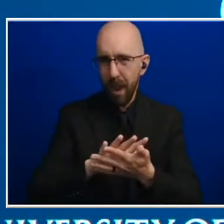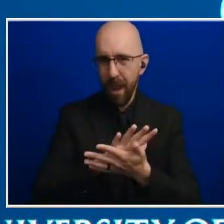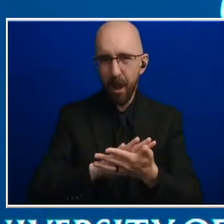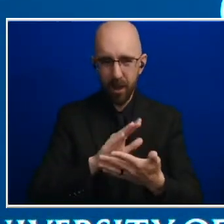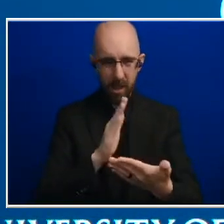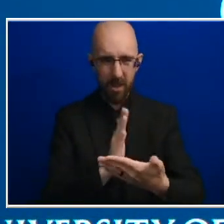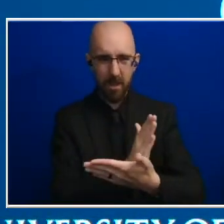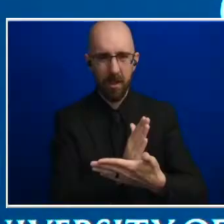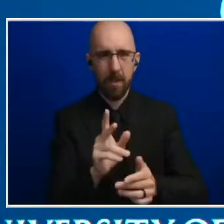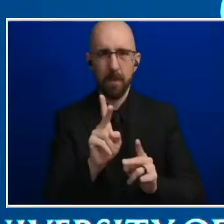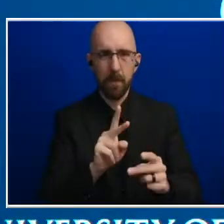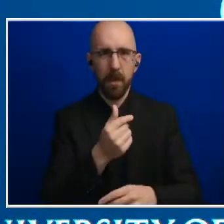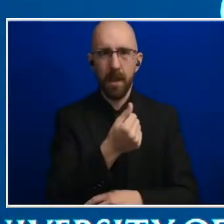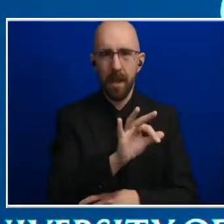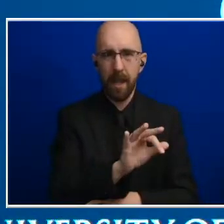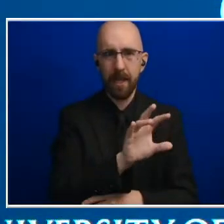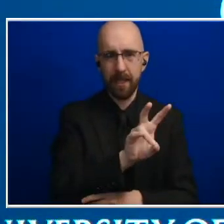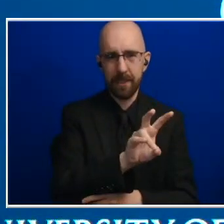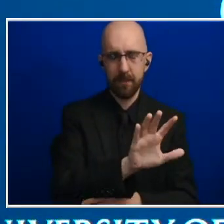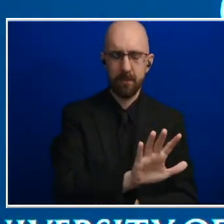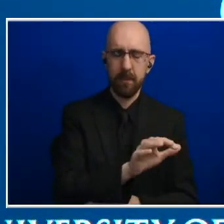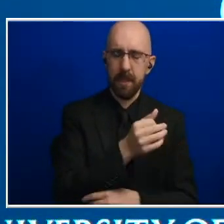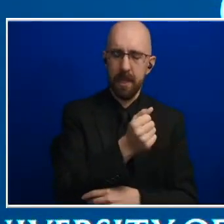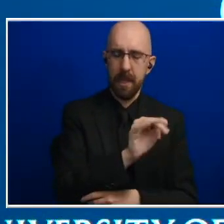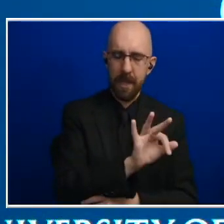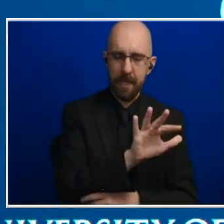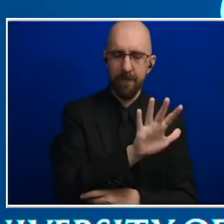about 1957 to about